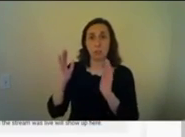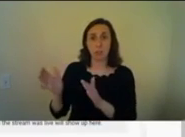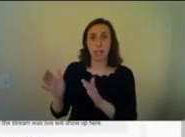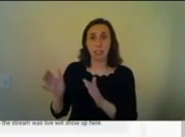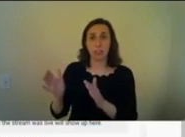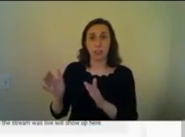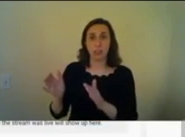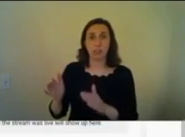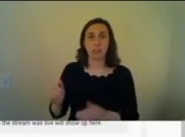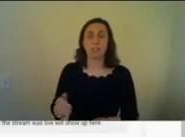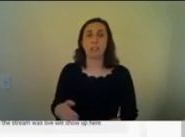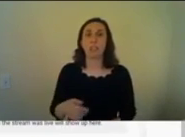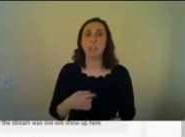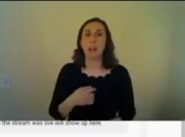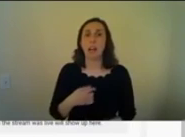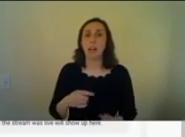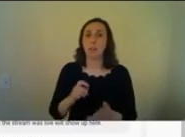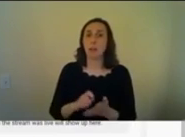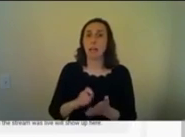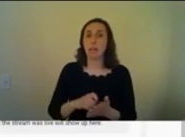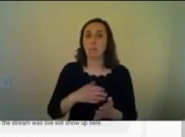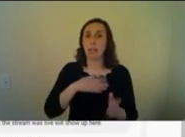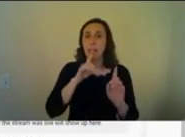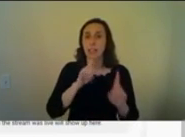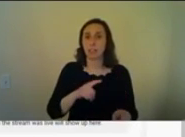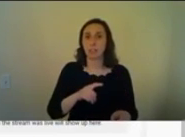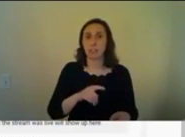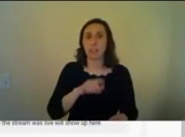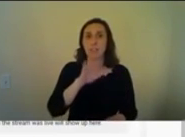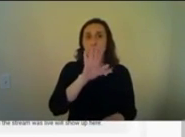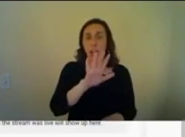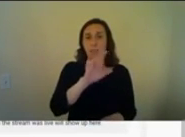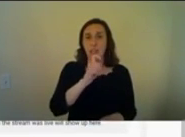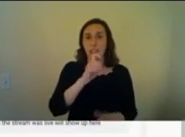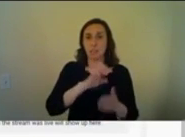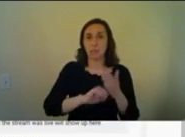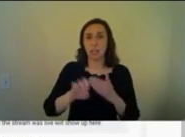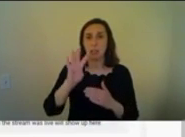So I would write my answer as 5x minus 4